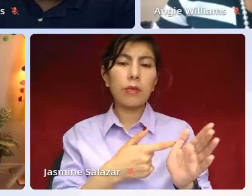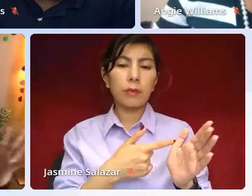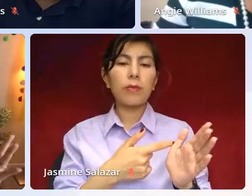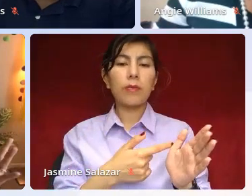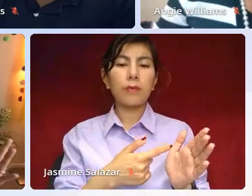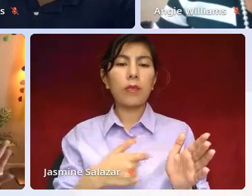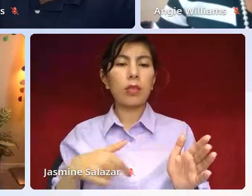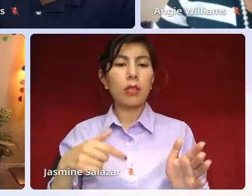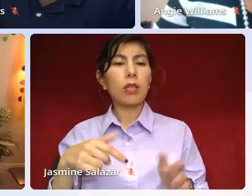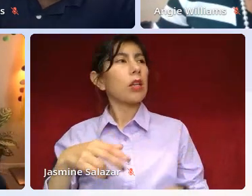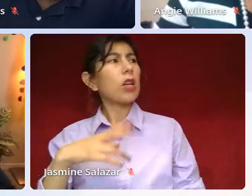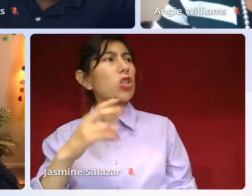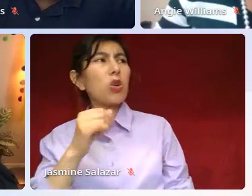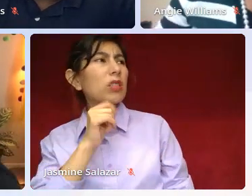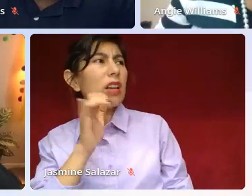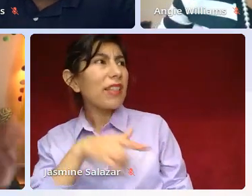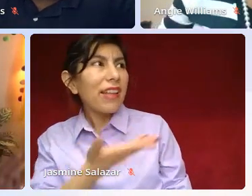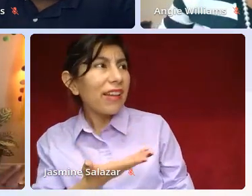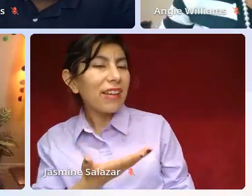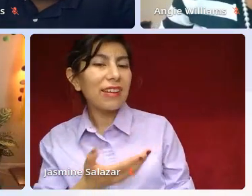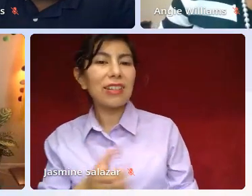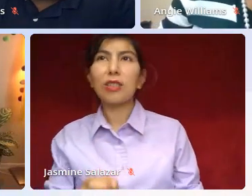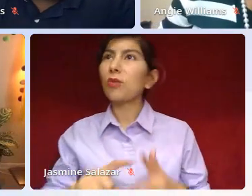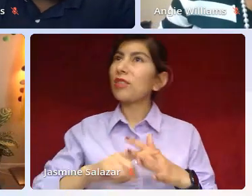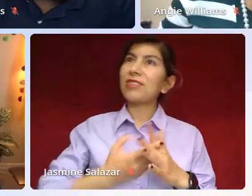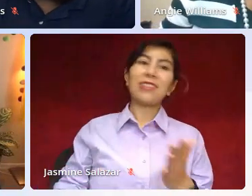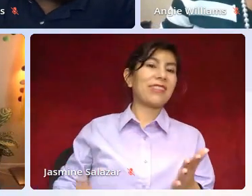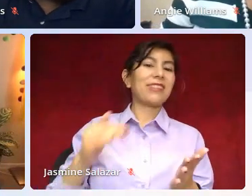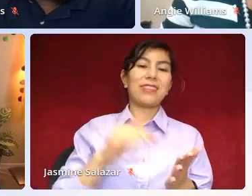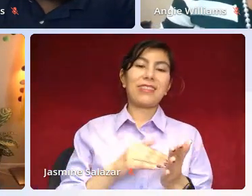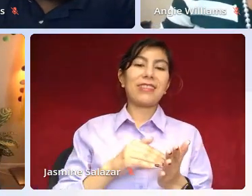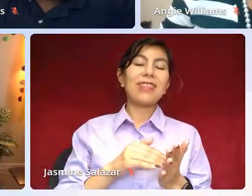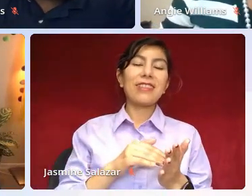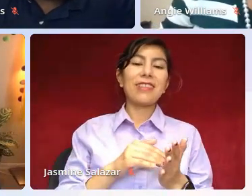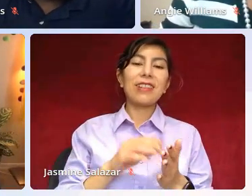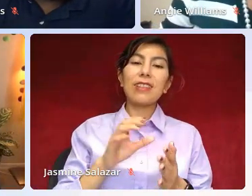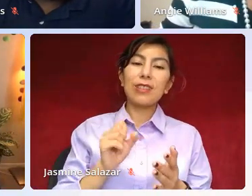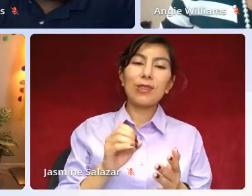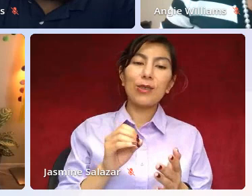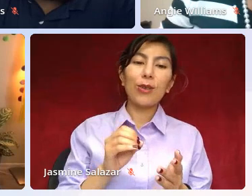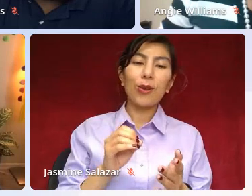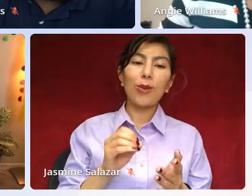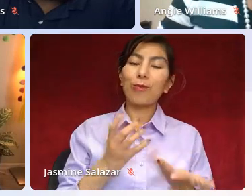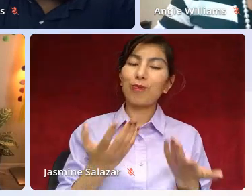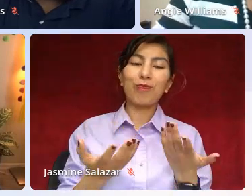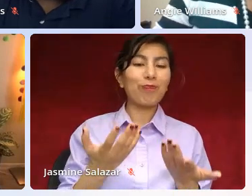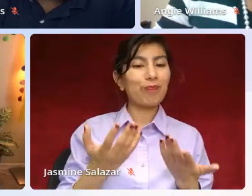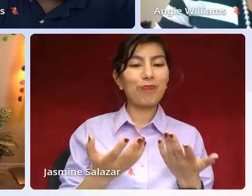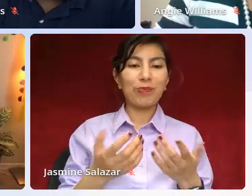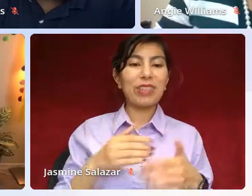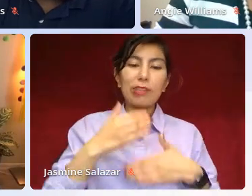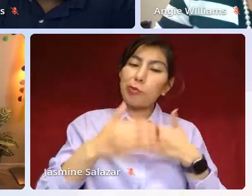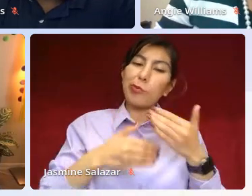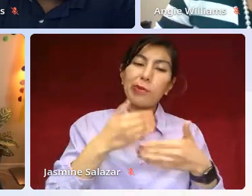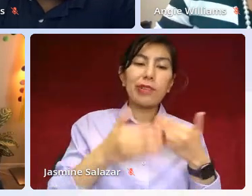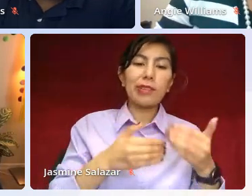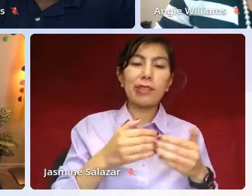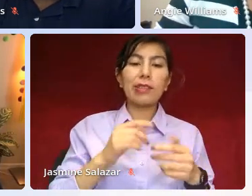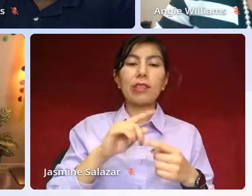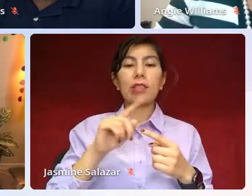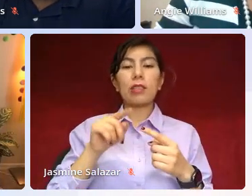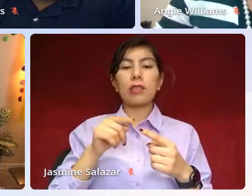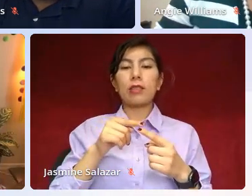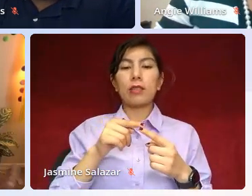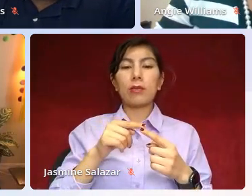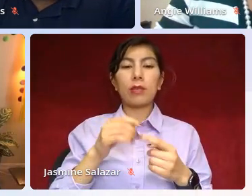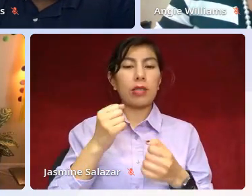go, no, that's not it. We start all over again. So it is a process. And once